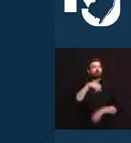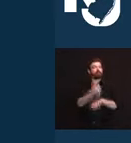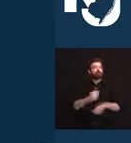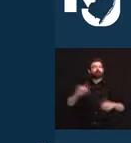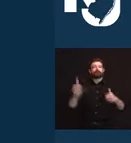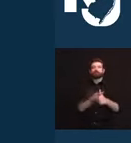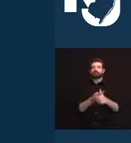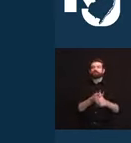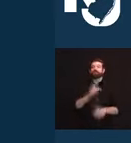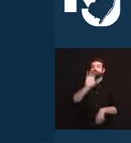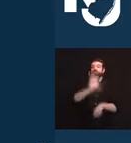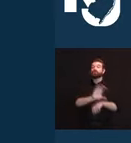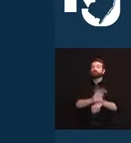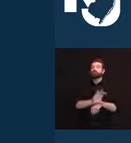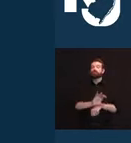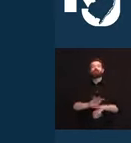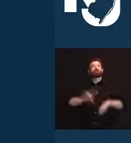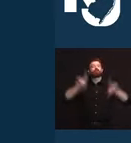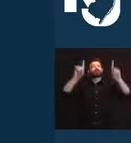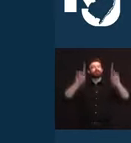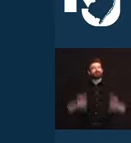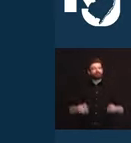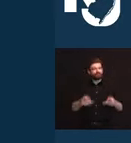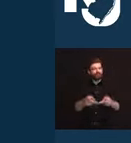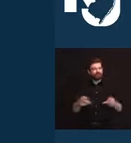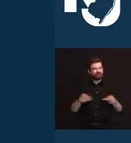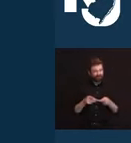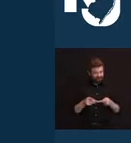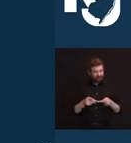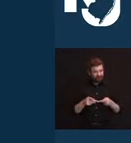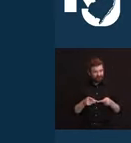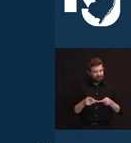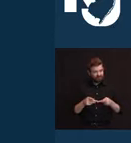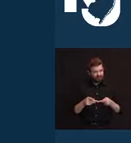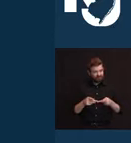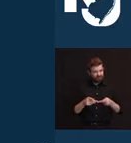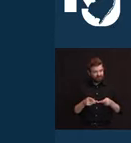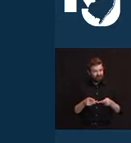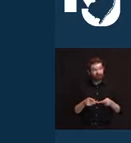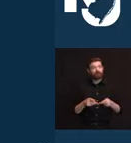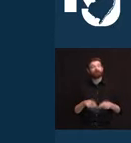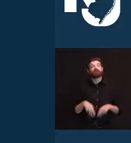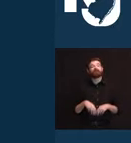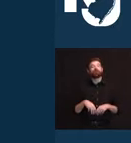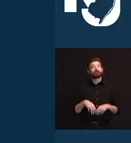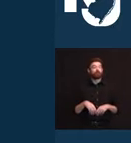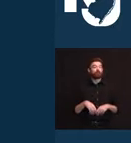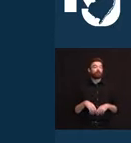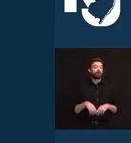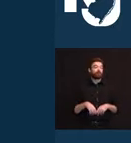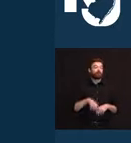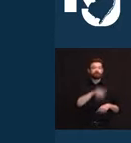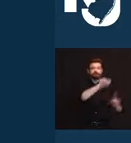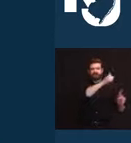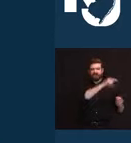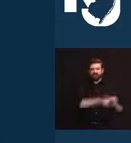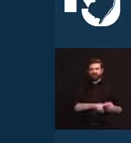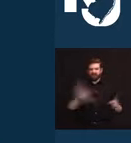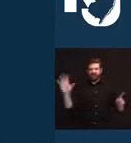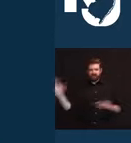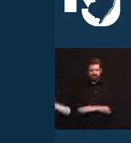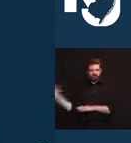partnership. Testing will be available on site from 10 a.m. to 5 p.m. Tests are by appointment only, so please check out